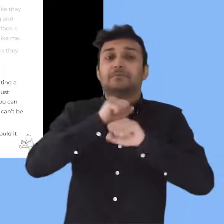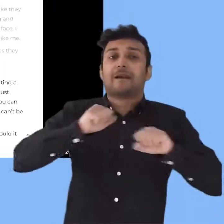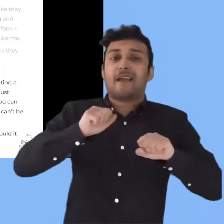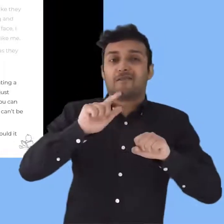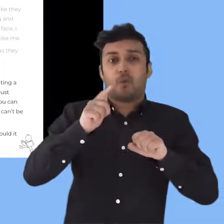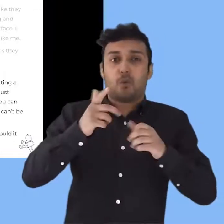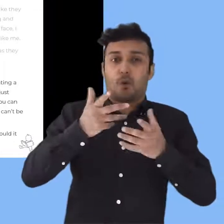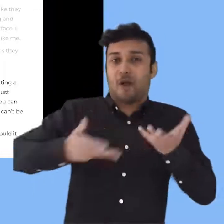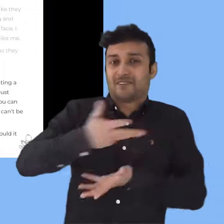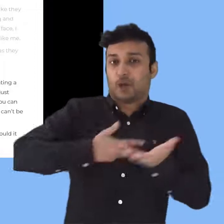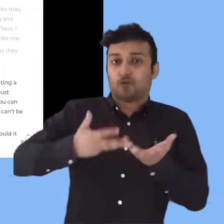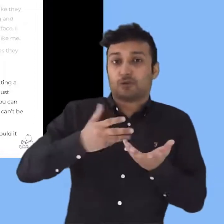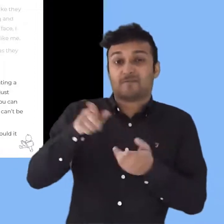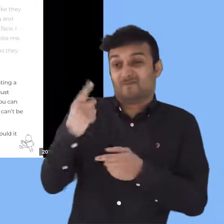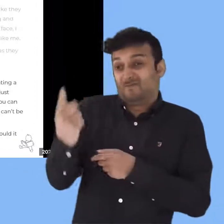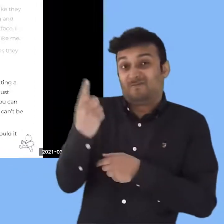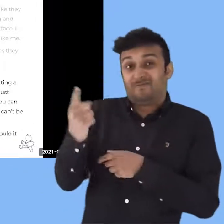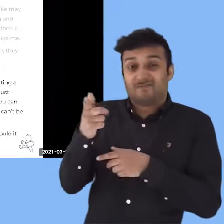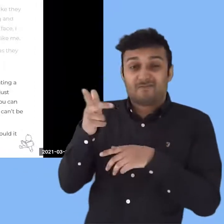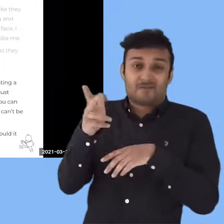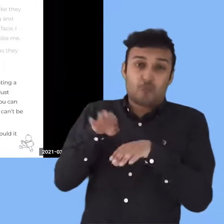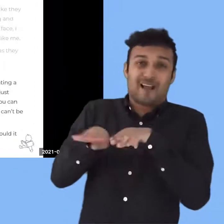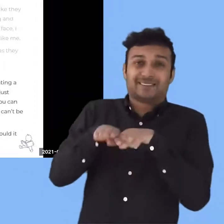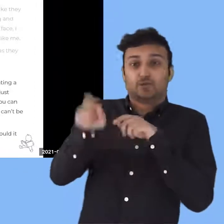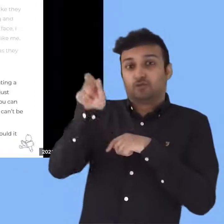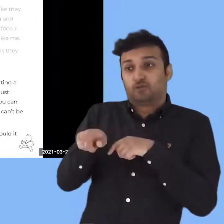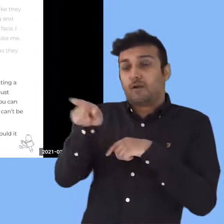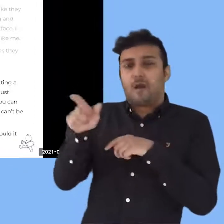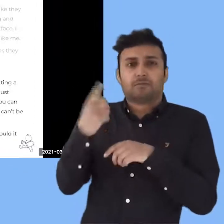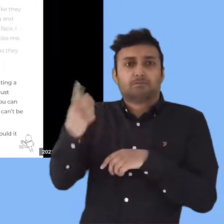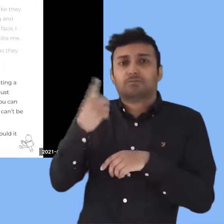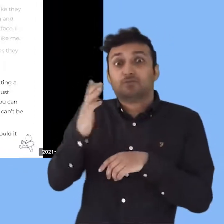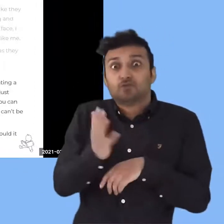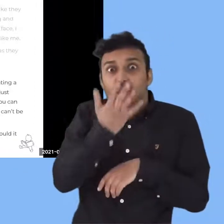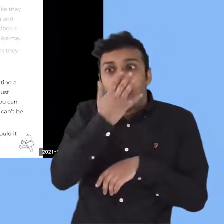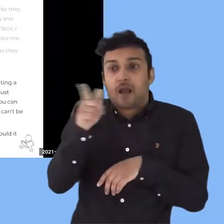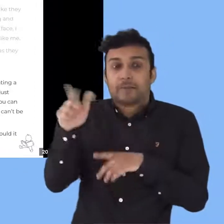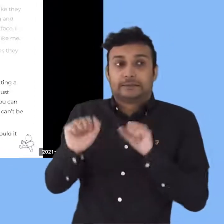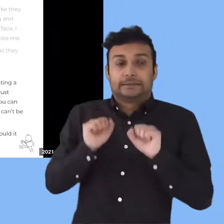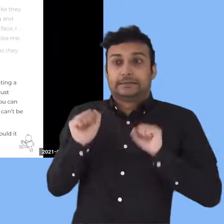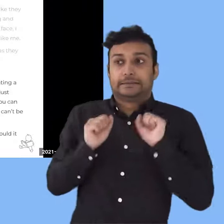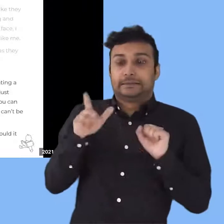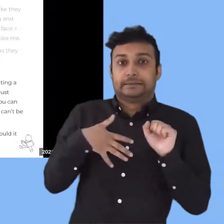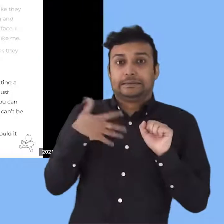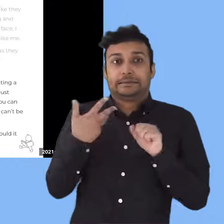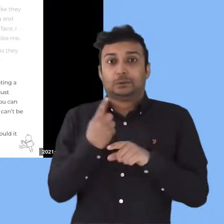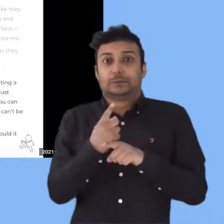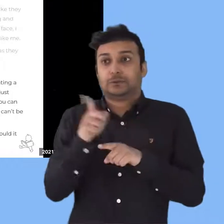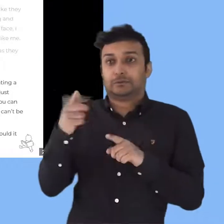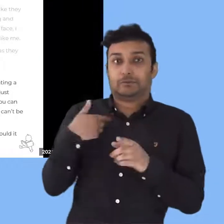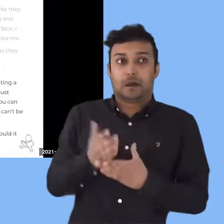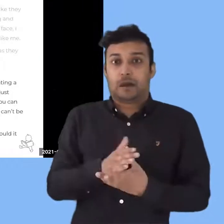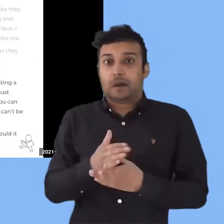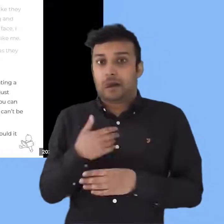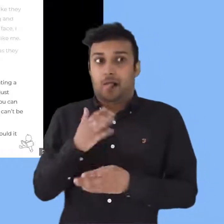So this is from a practitioner who, yeah, really shy and really didn't want to talk about these because she didn't know whether it was appropriate